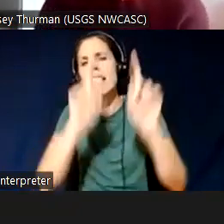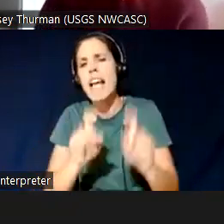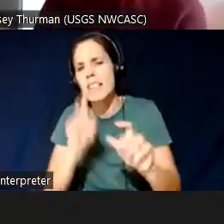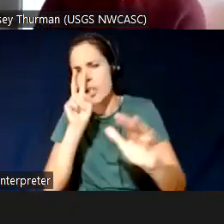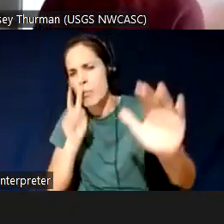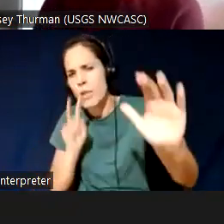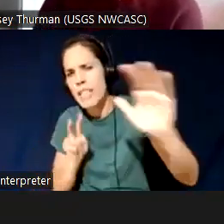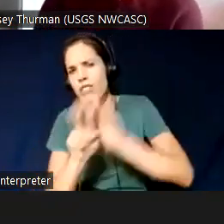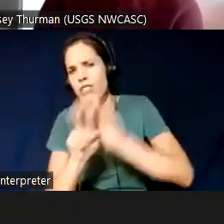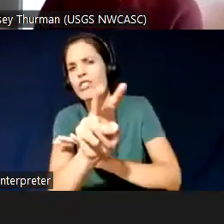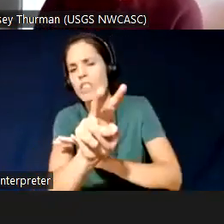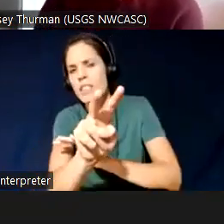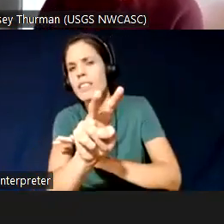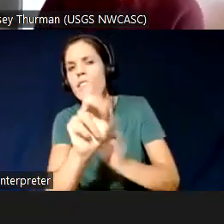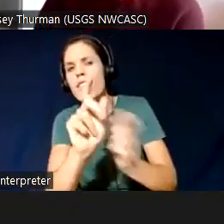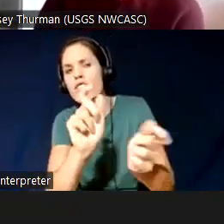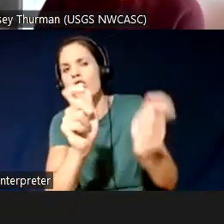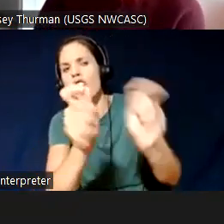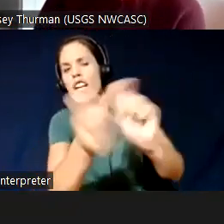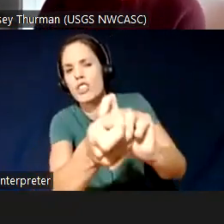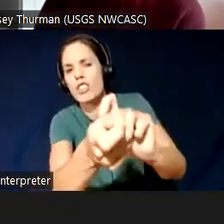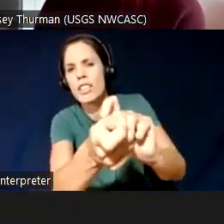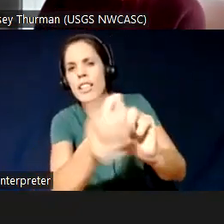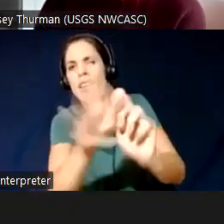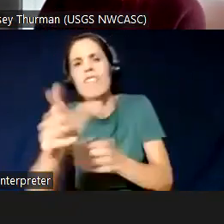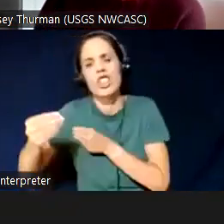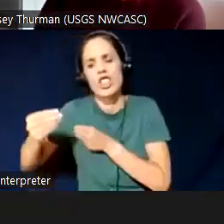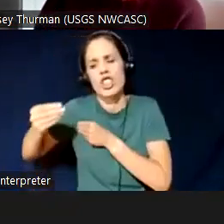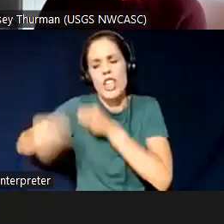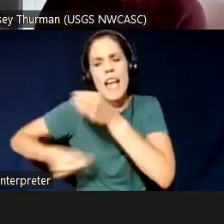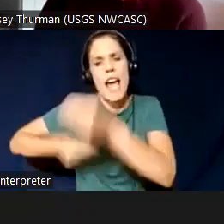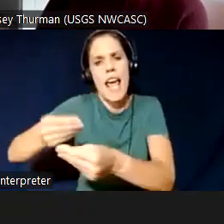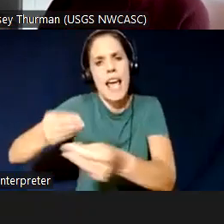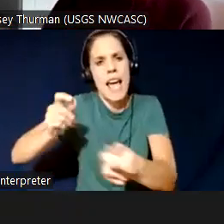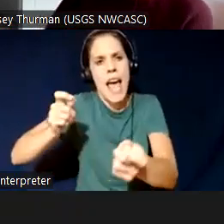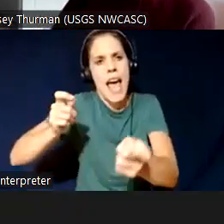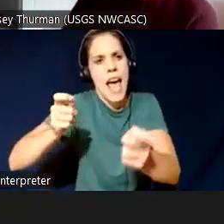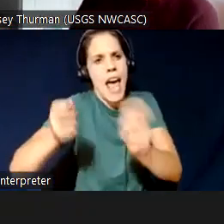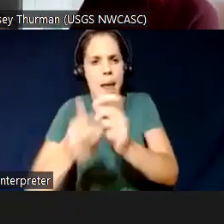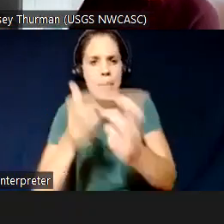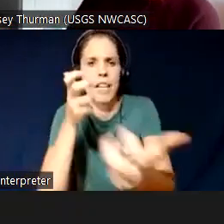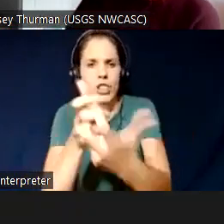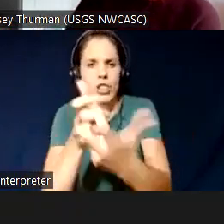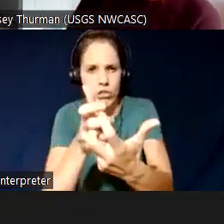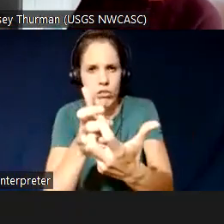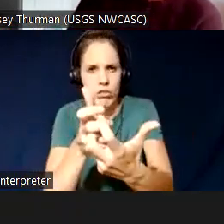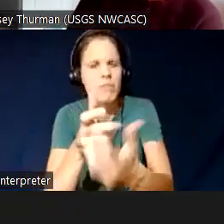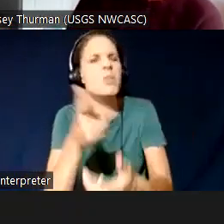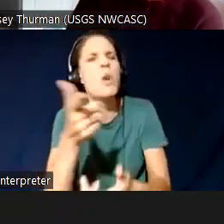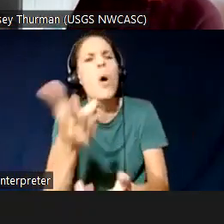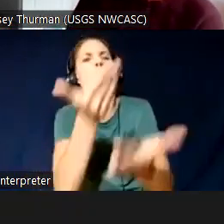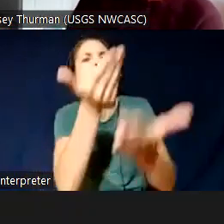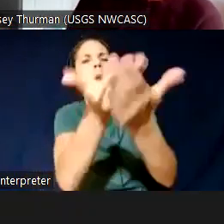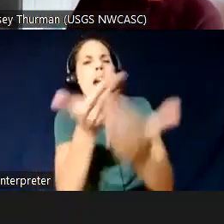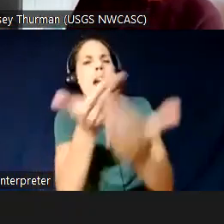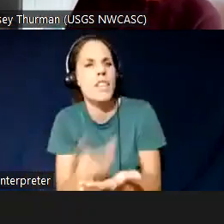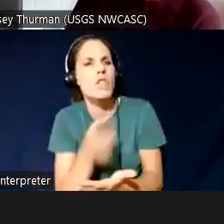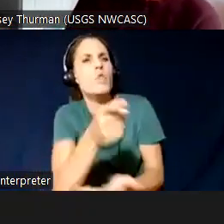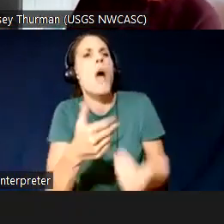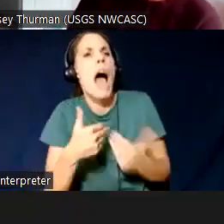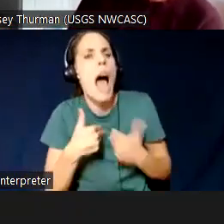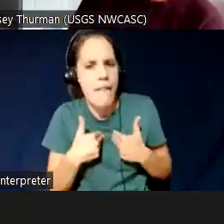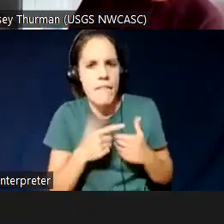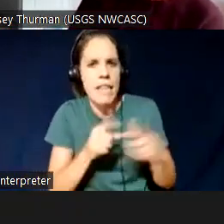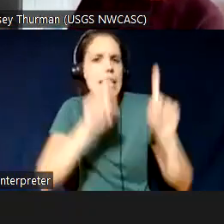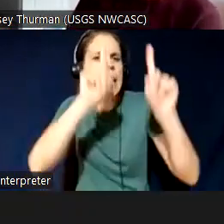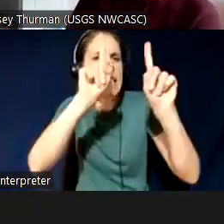genetic adaptation? Again, what evidence do you have to test predictions of changes in